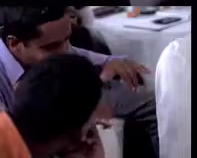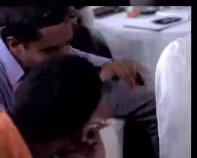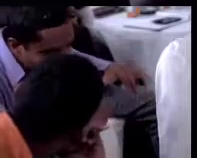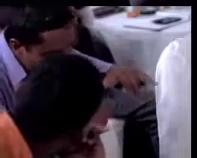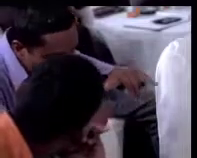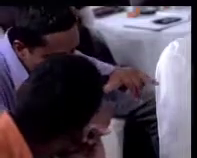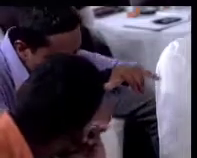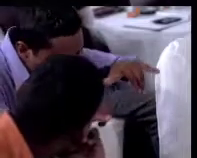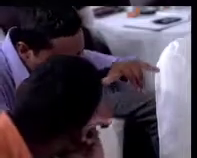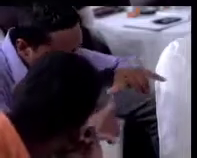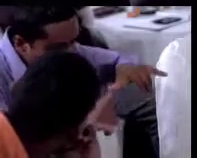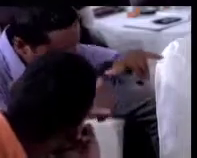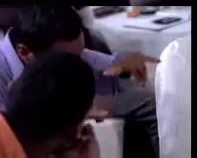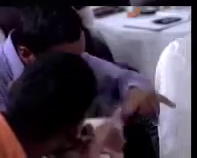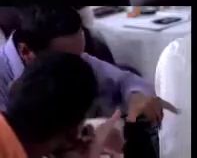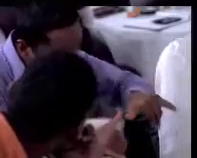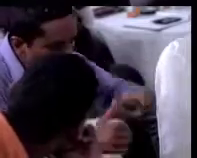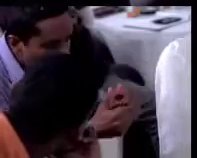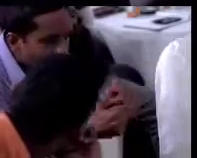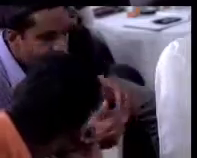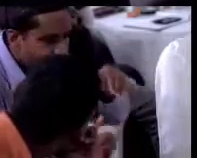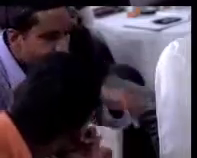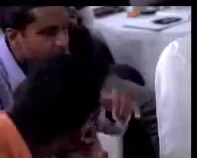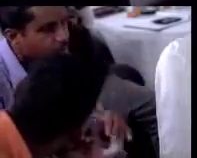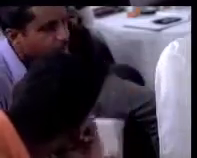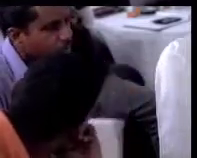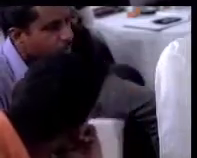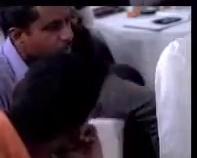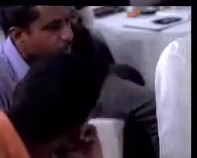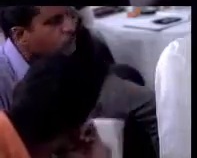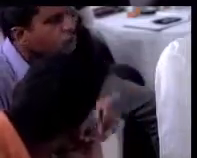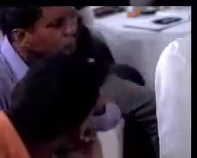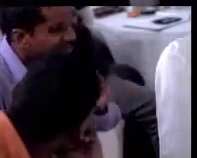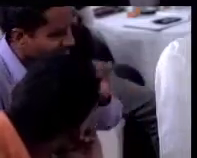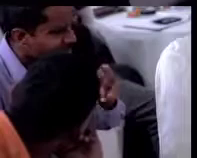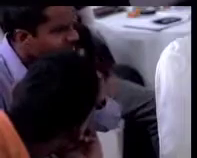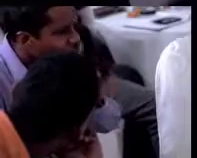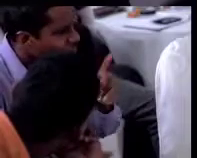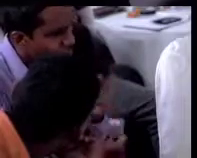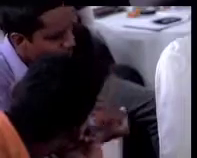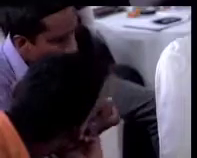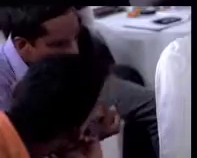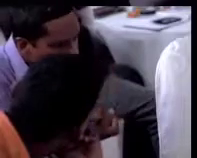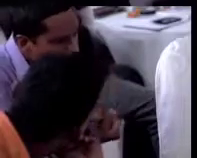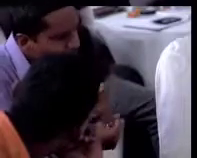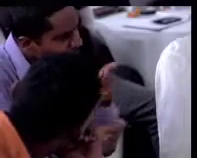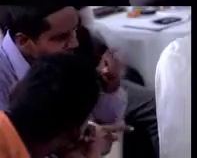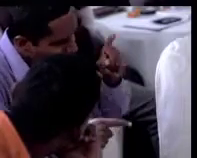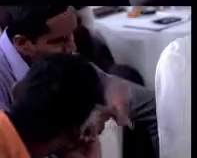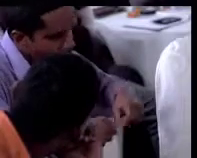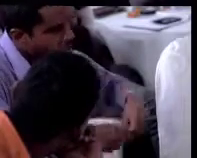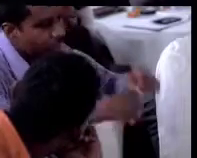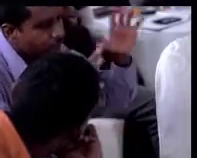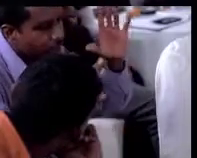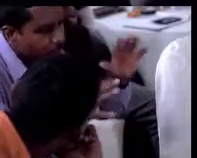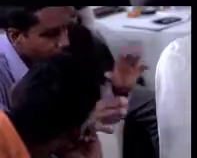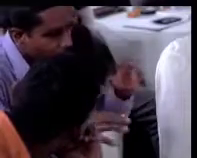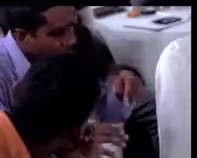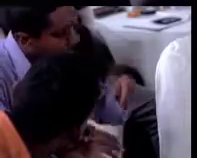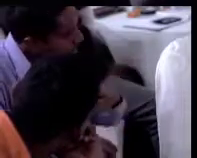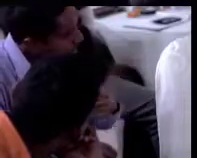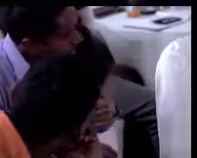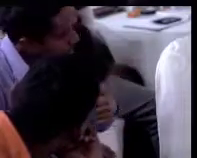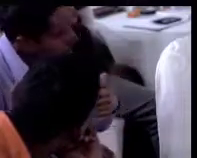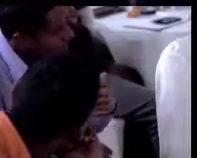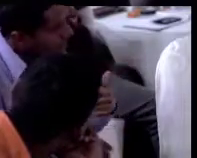if you just stuck with it regardless of what you are facing. You know what you want. That's where you know true passion. When you